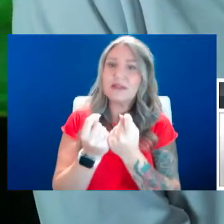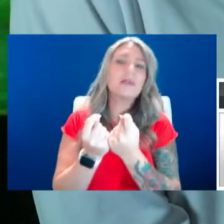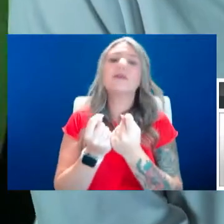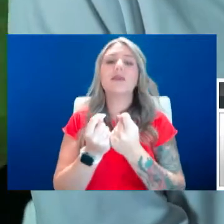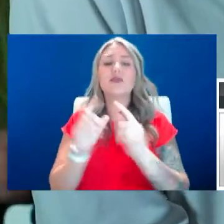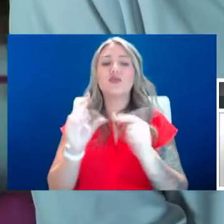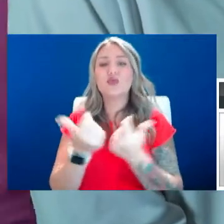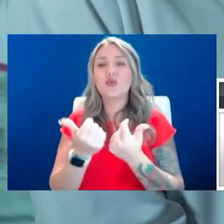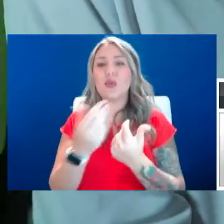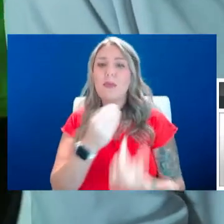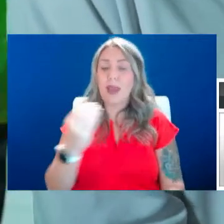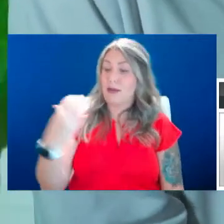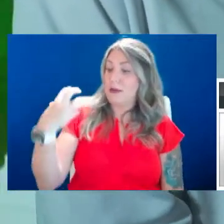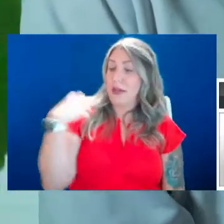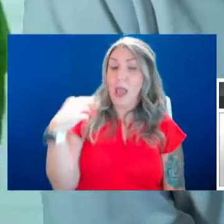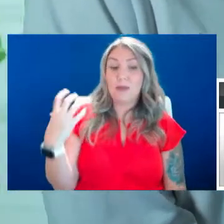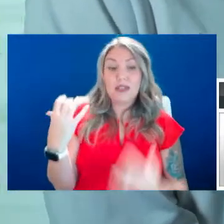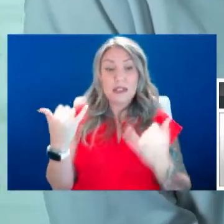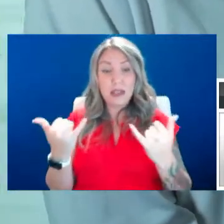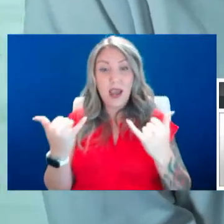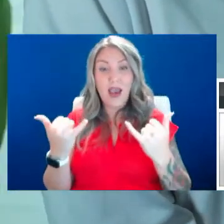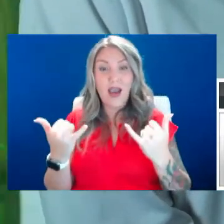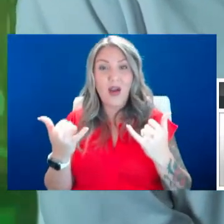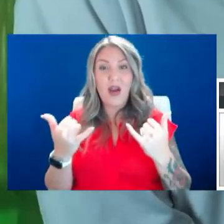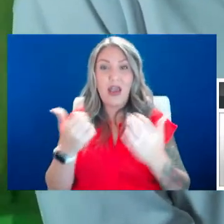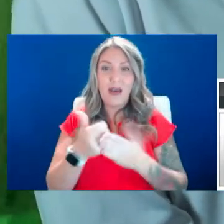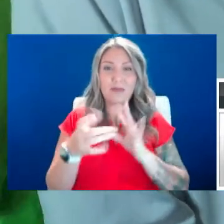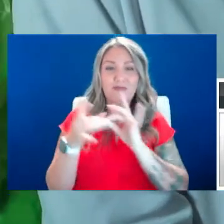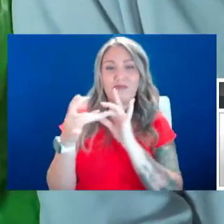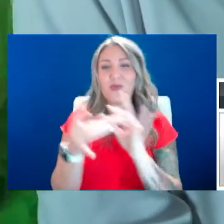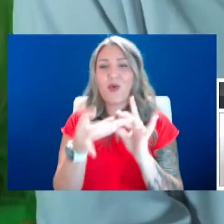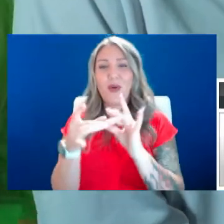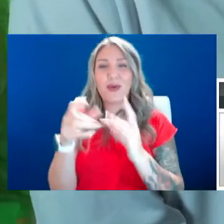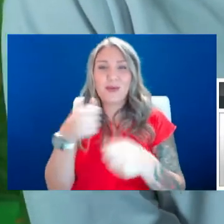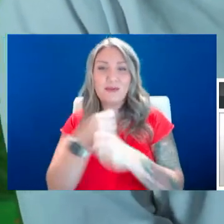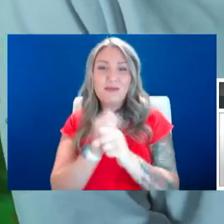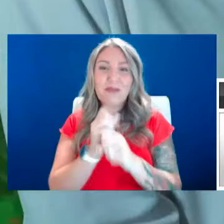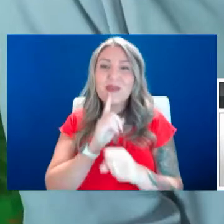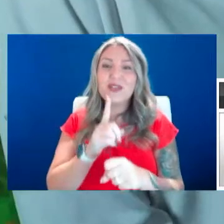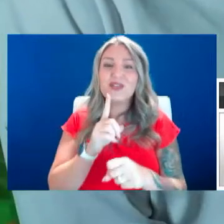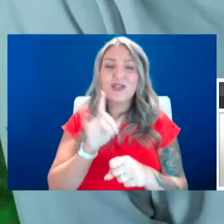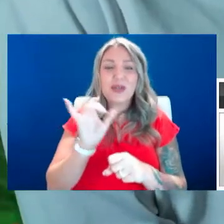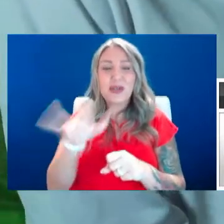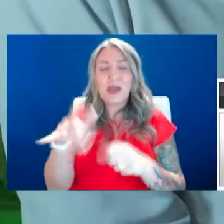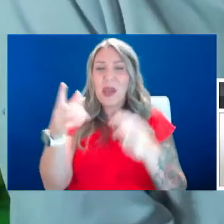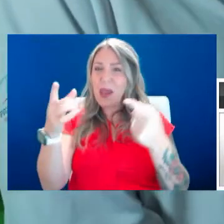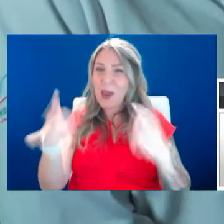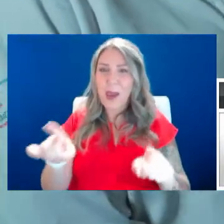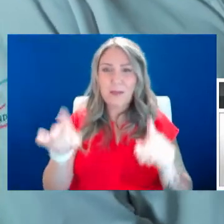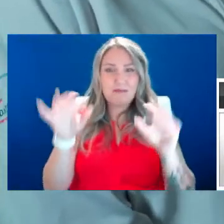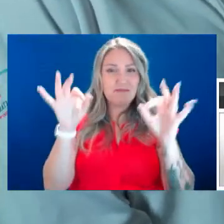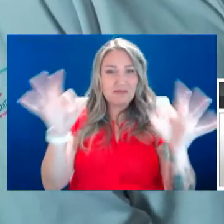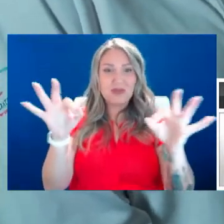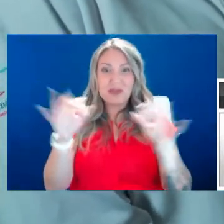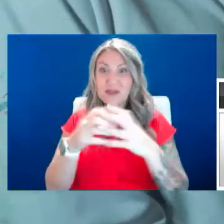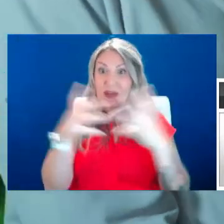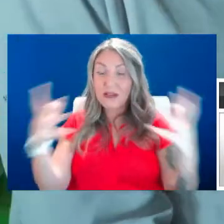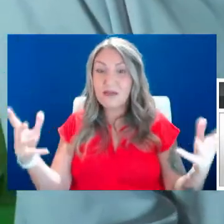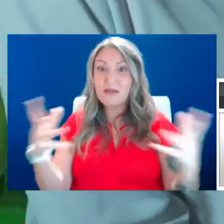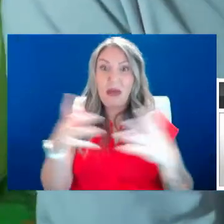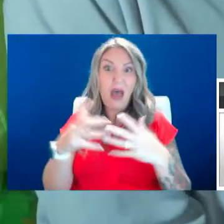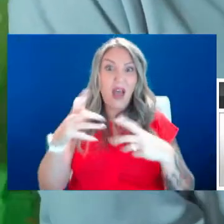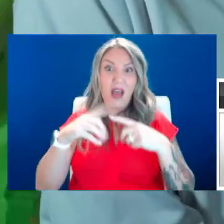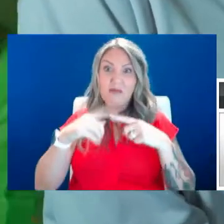captain, and now really here to help coordinate and make sure that this goes off without a hitch. It's a lot of miles, 3,000 miles across the